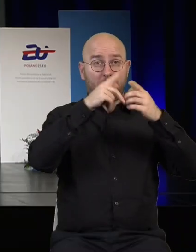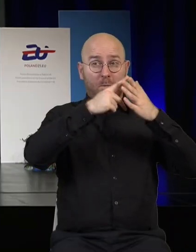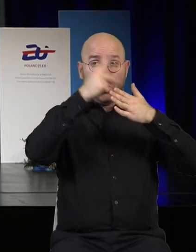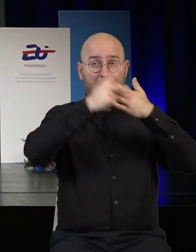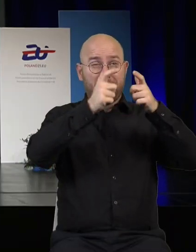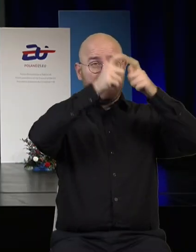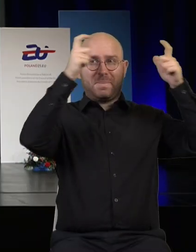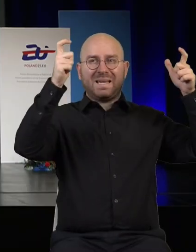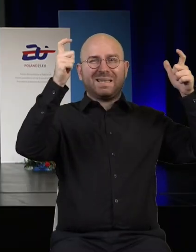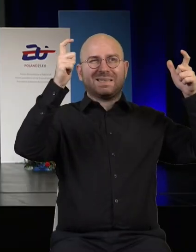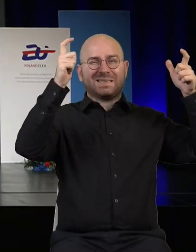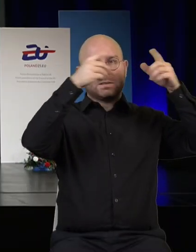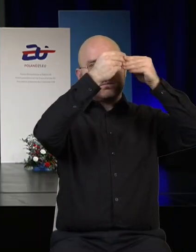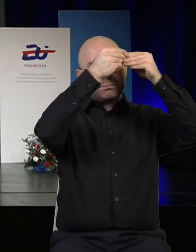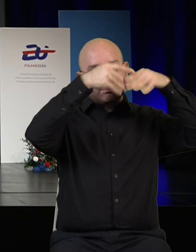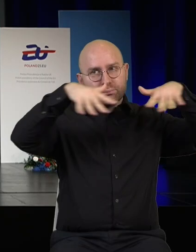much. Maria,